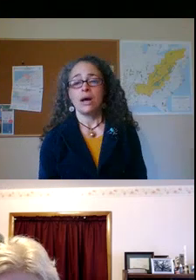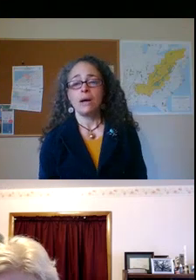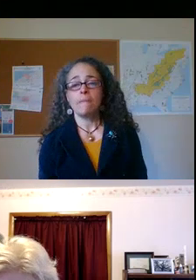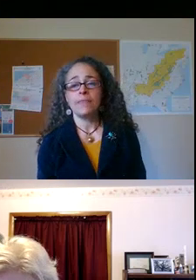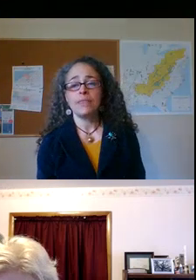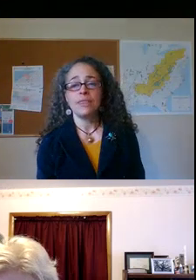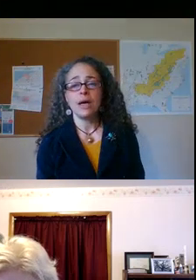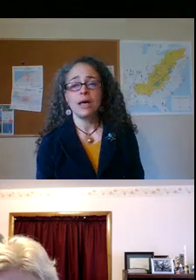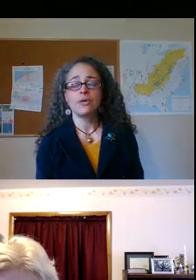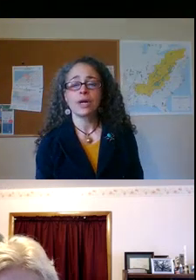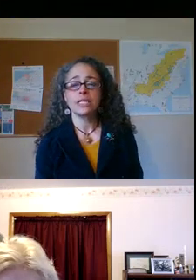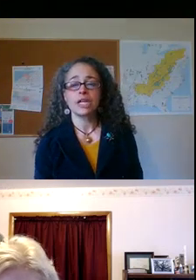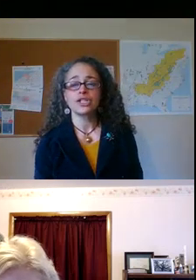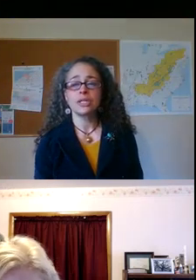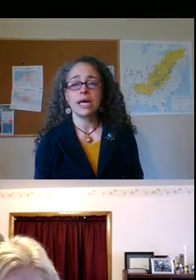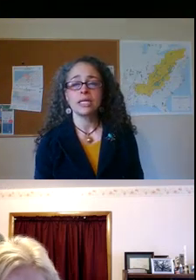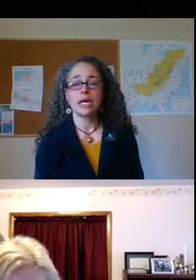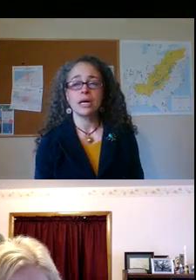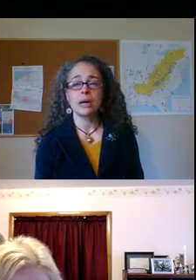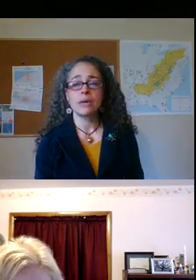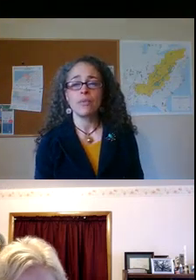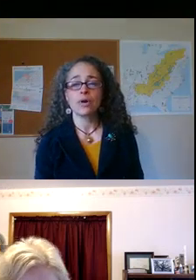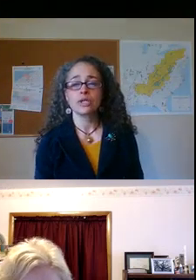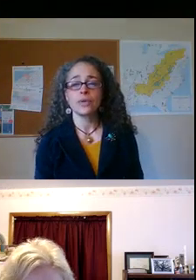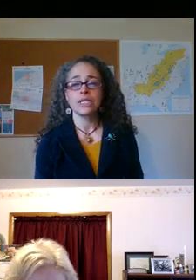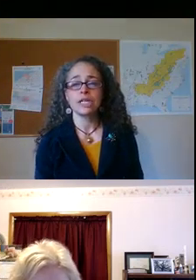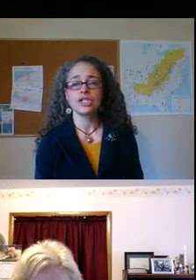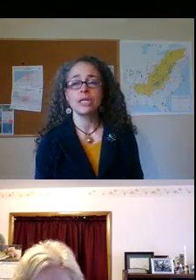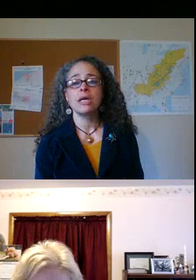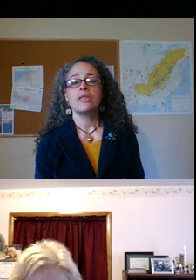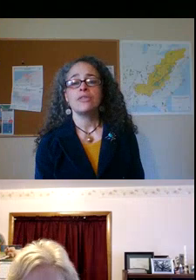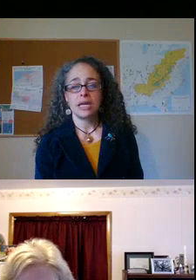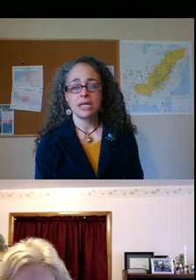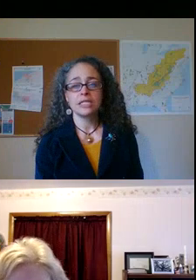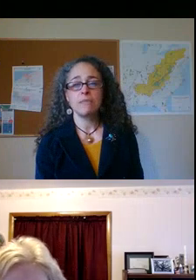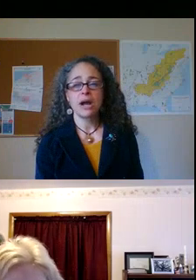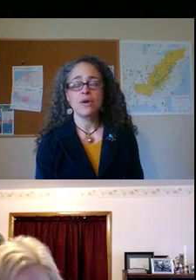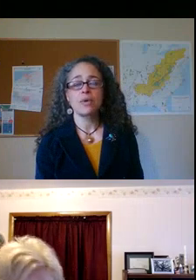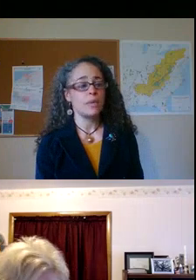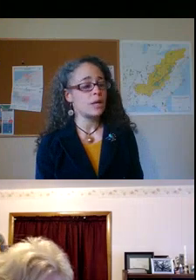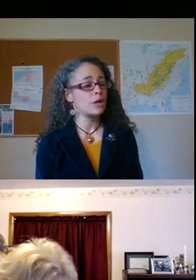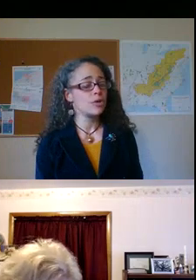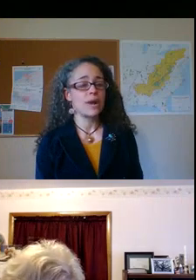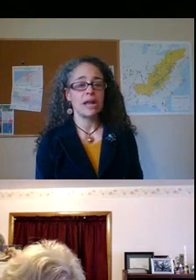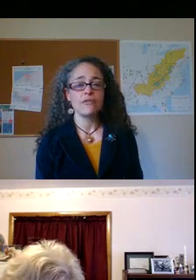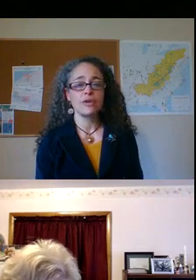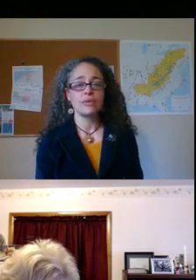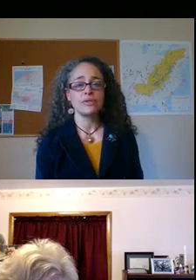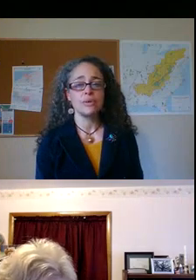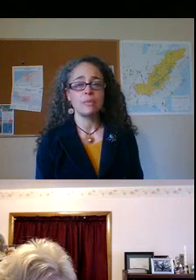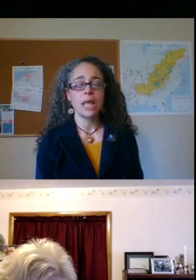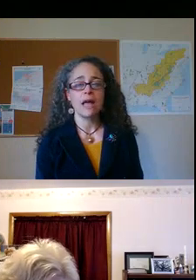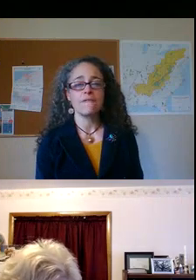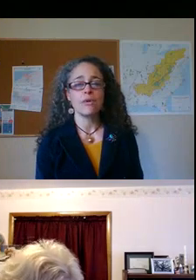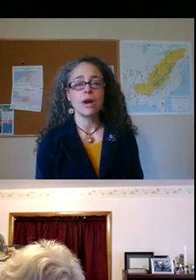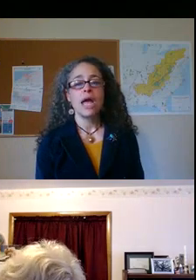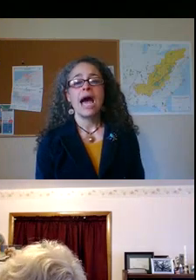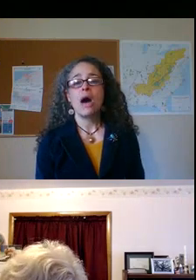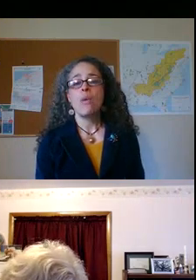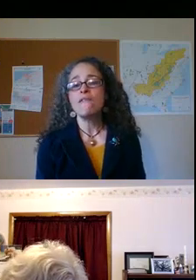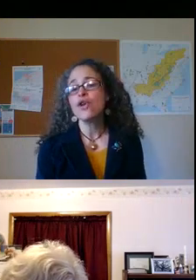someone, an organization that works with addiction, then Inspire would be a good grant for you to